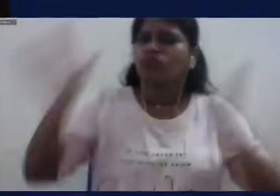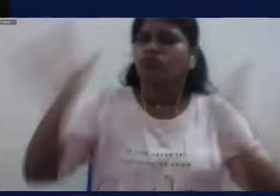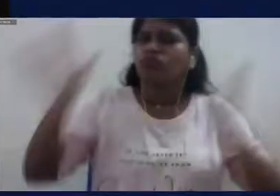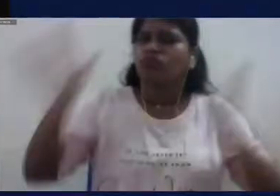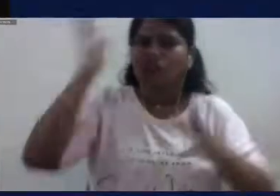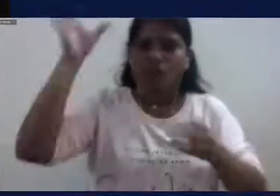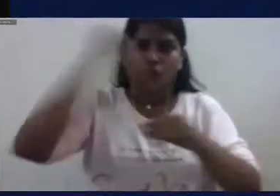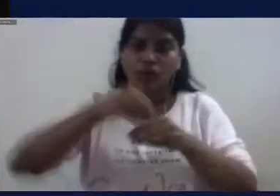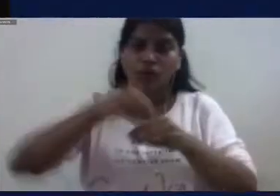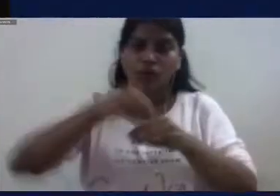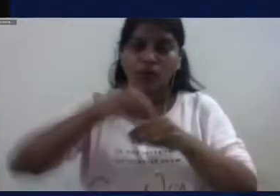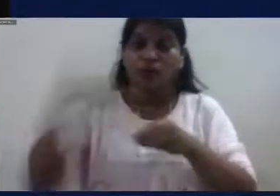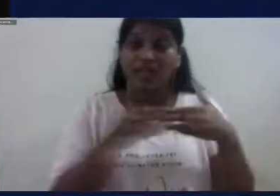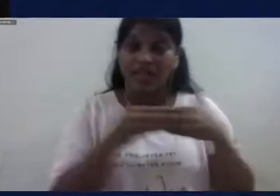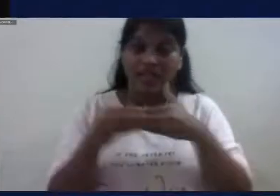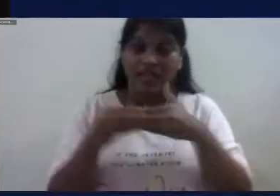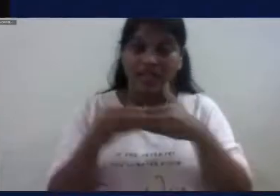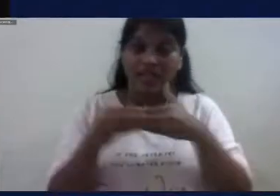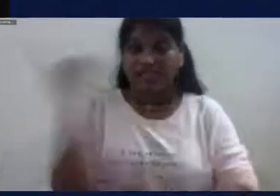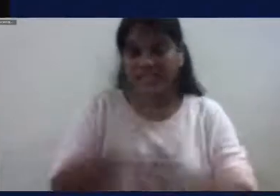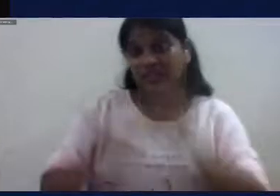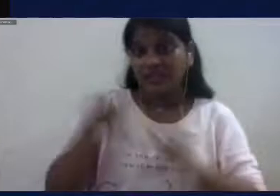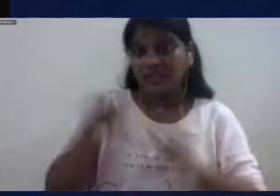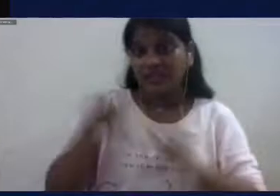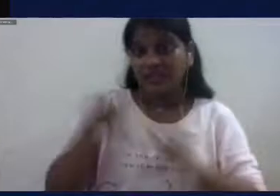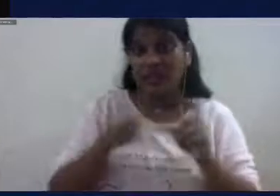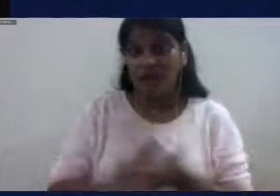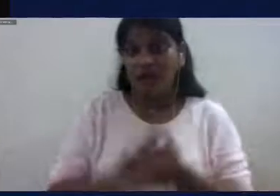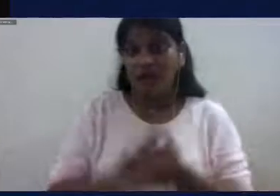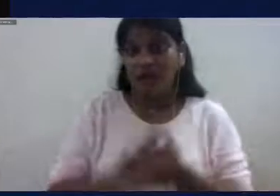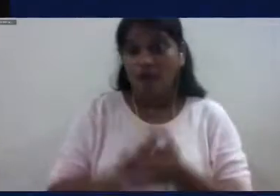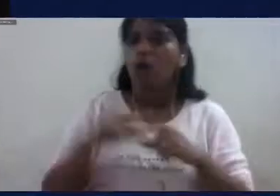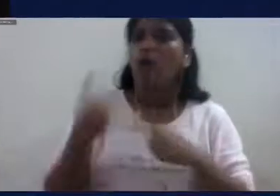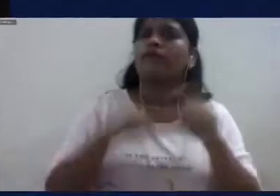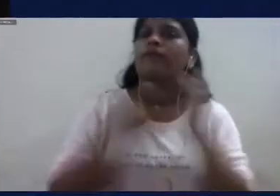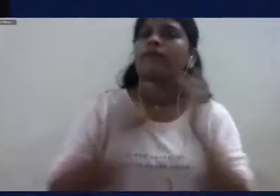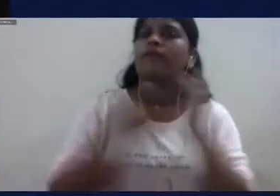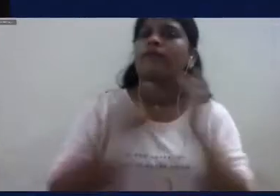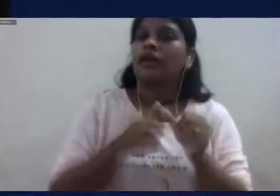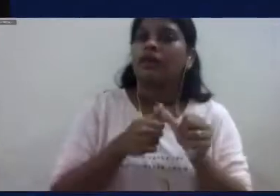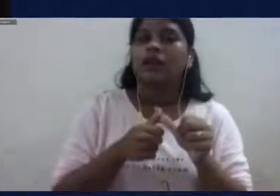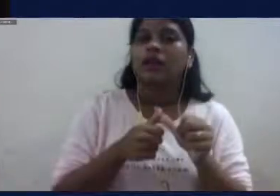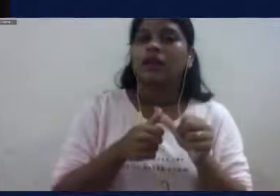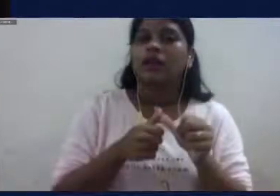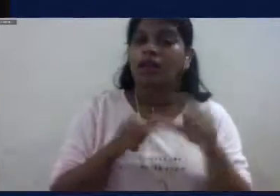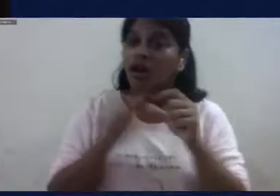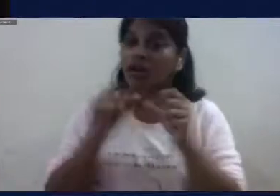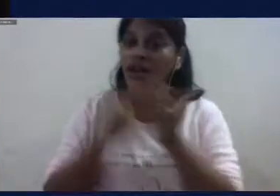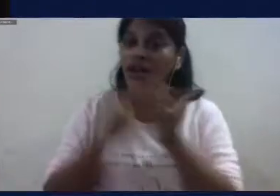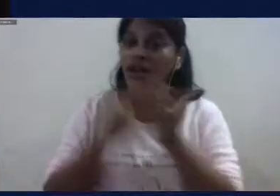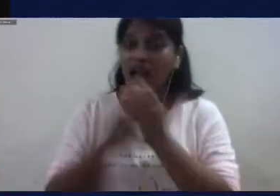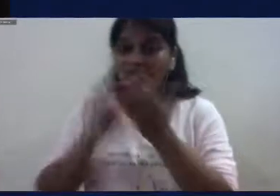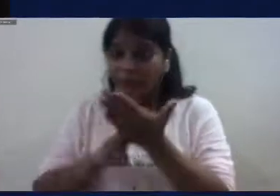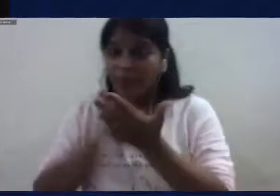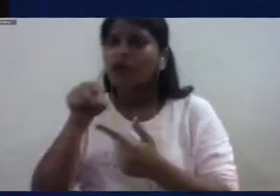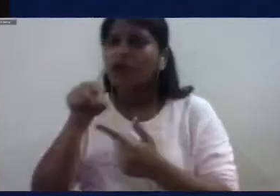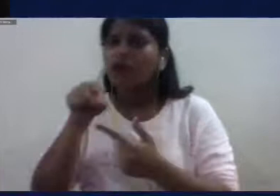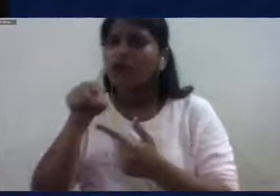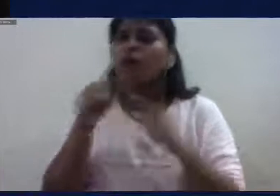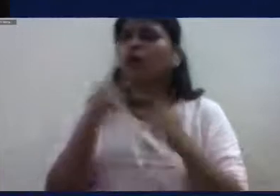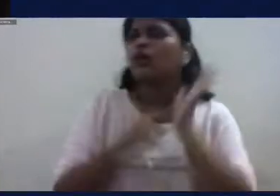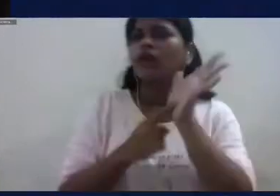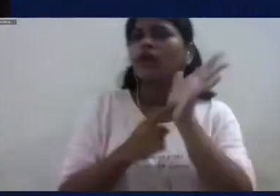by one of the leading designers of our era. His name is Don Norman, and what we are looking